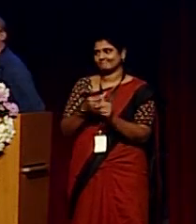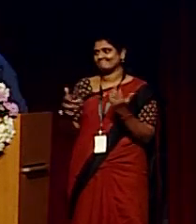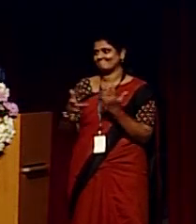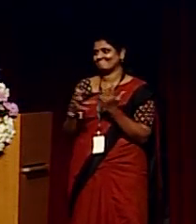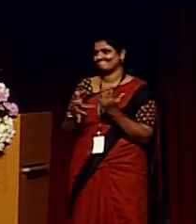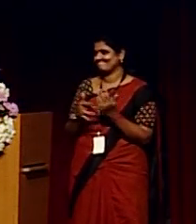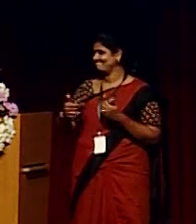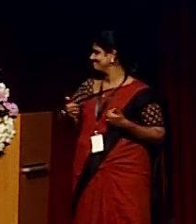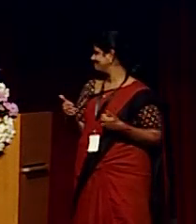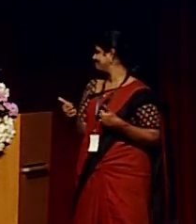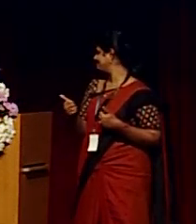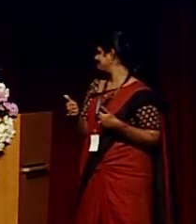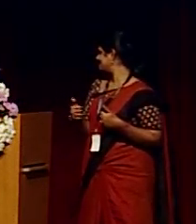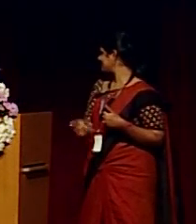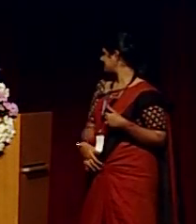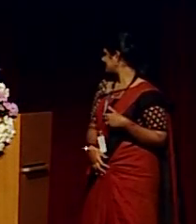And the way